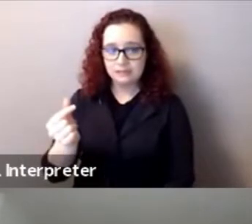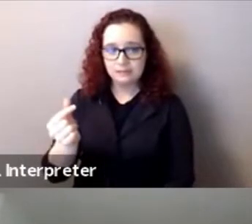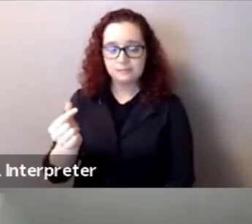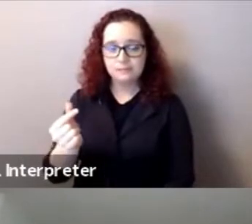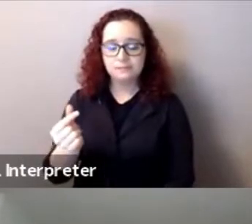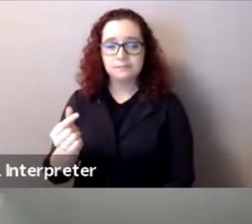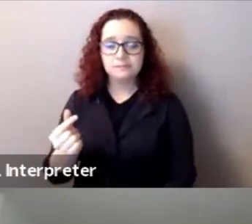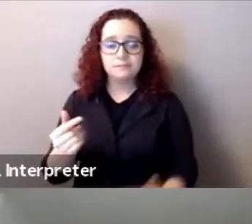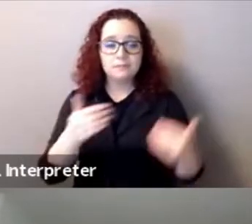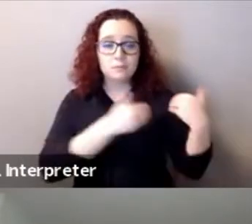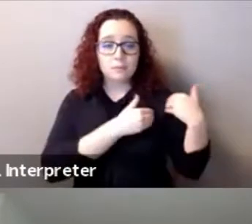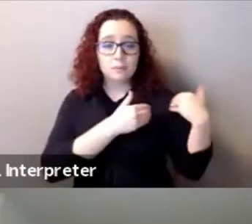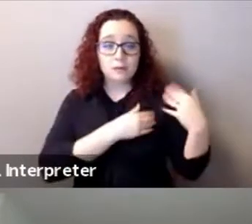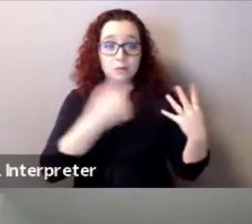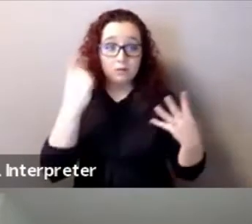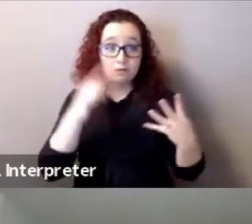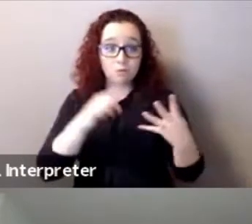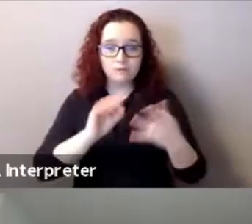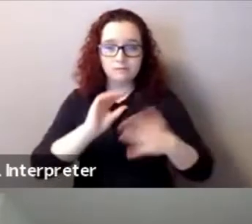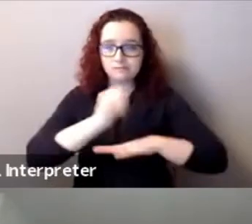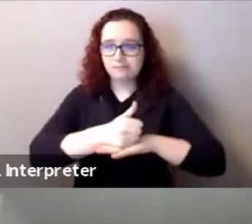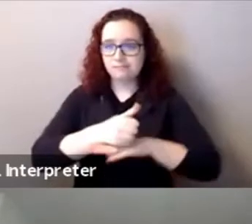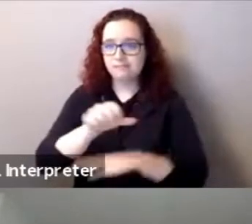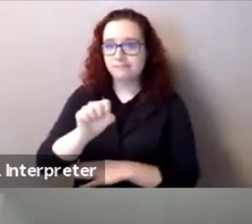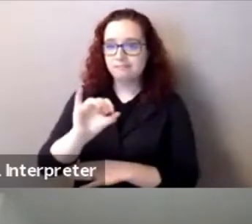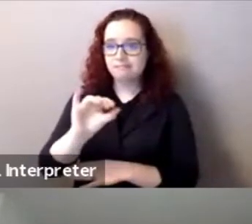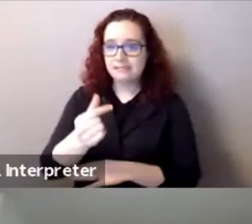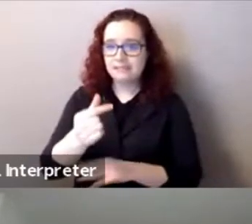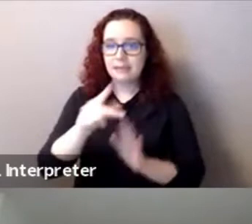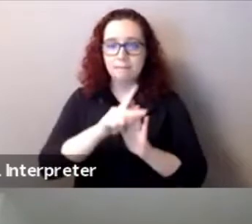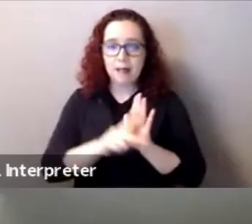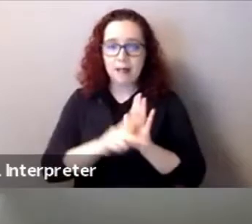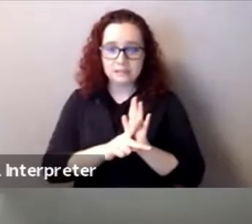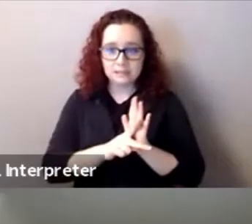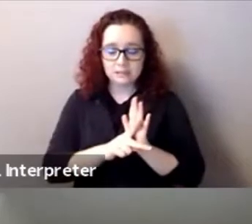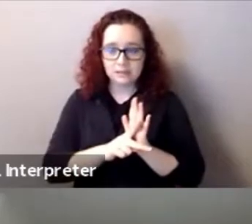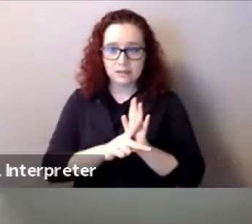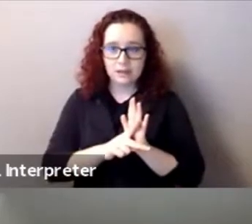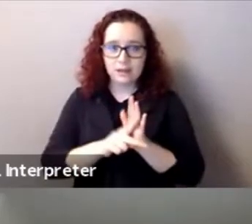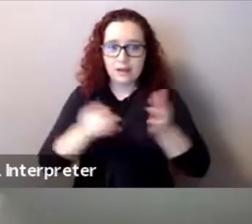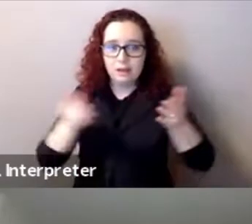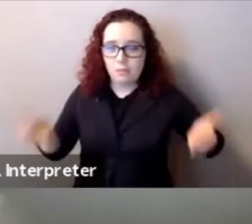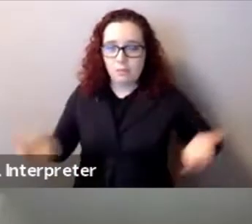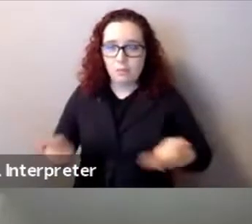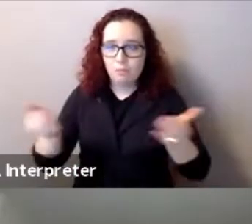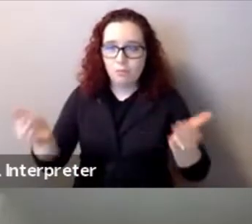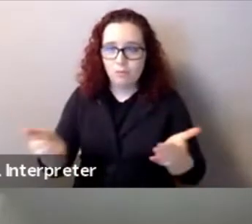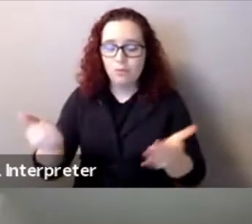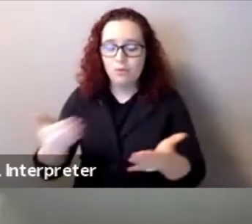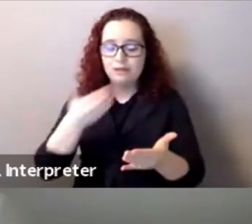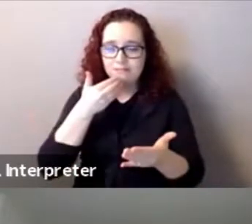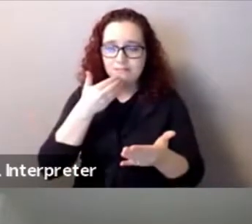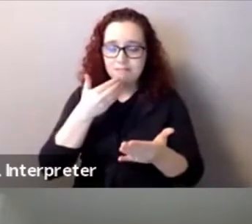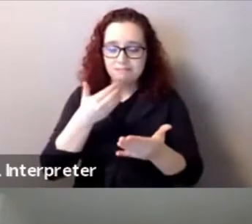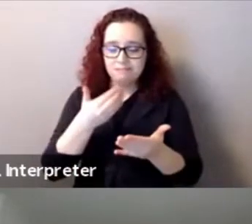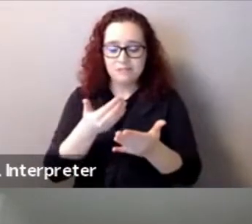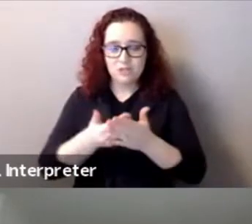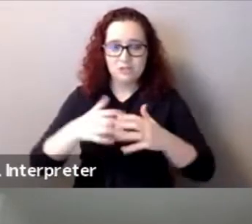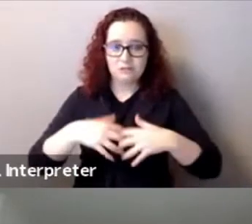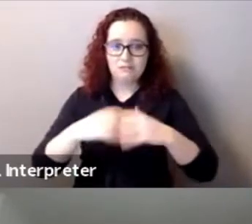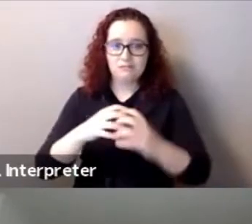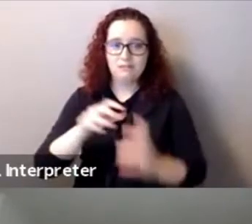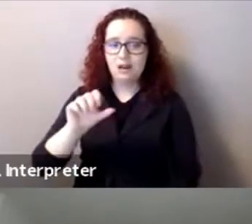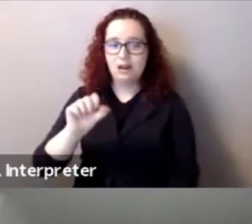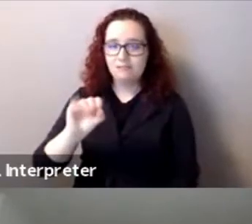also responsible for implementing SIG policies and for promoting the welfare of SIGs by representing and assisting all